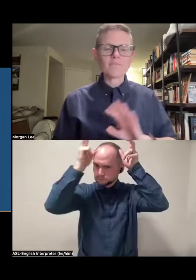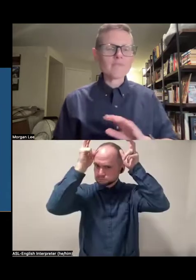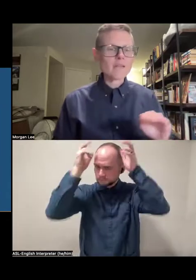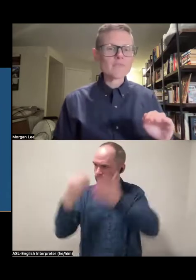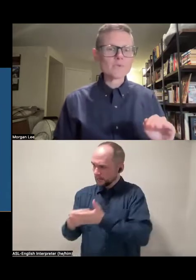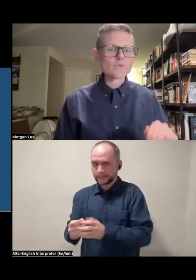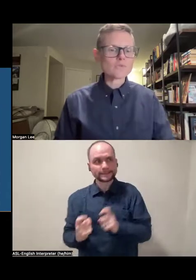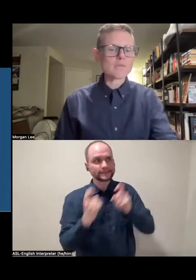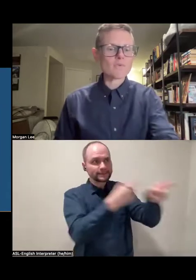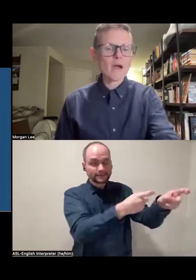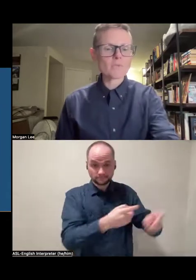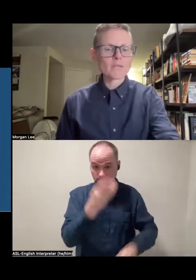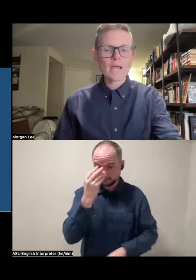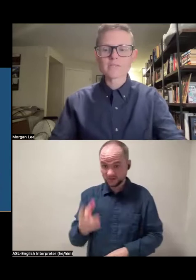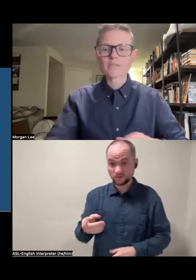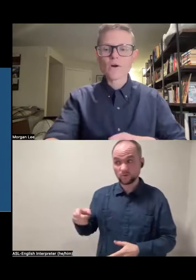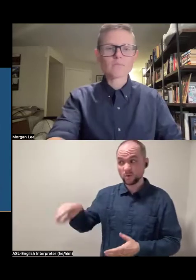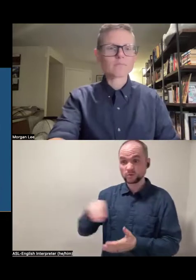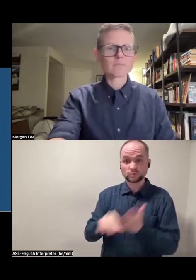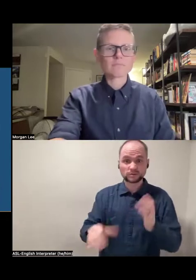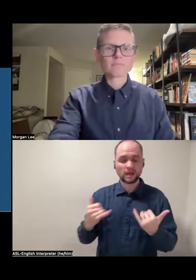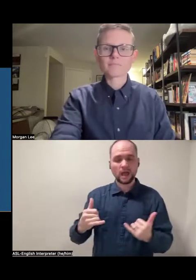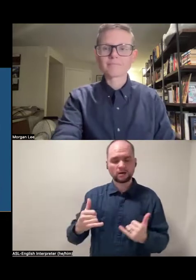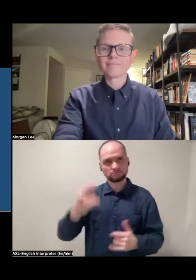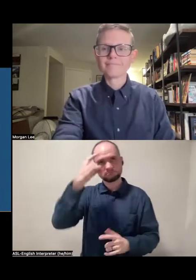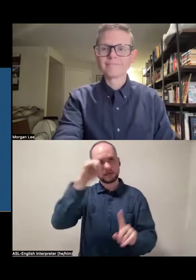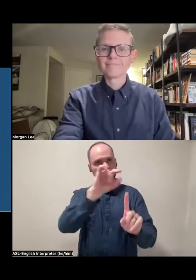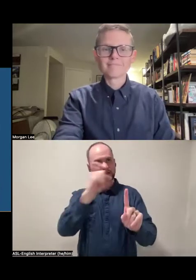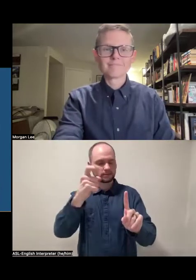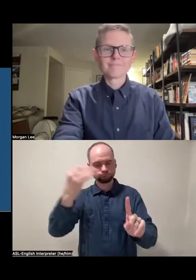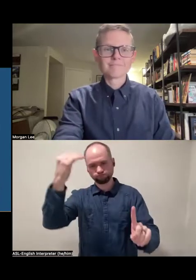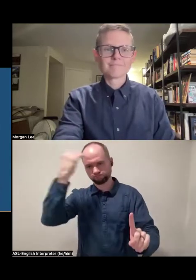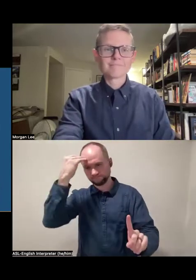you, none of those students have forgotten what taxes are.